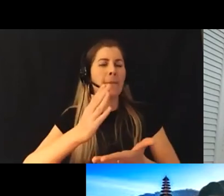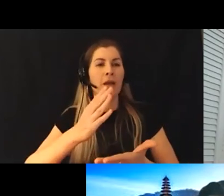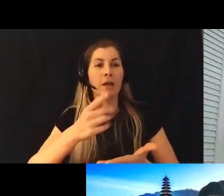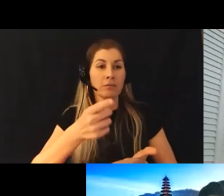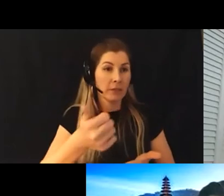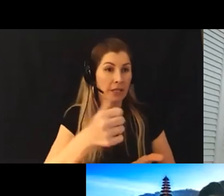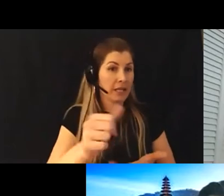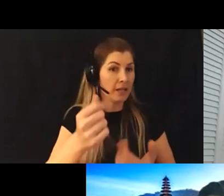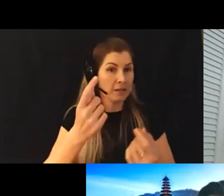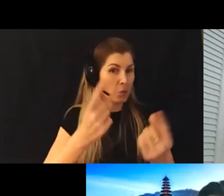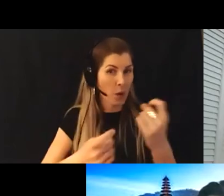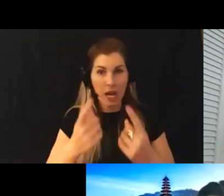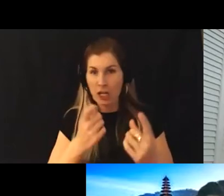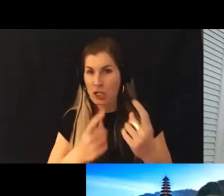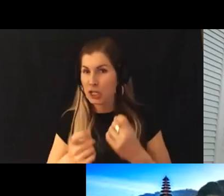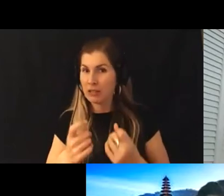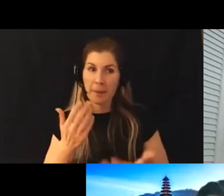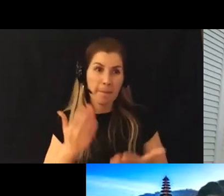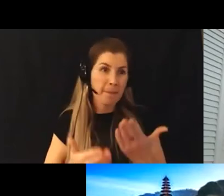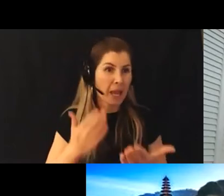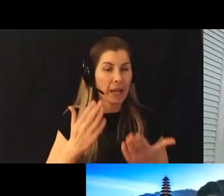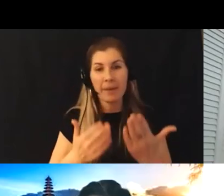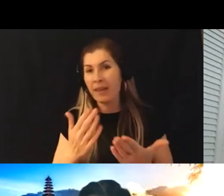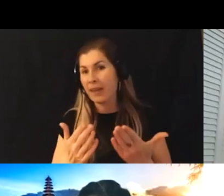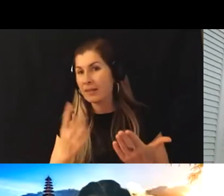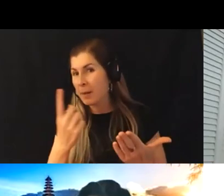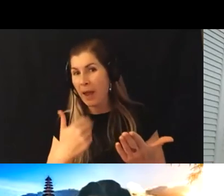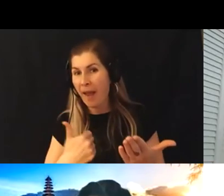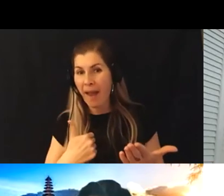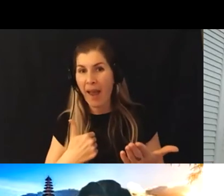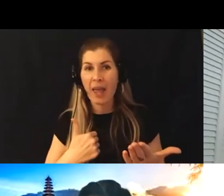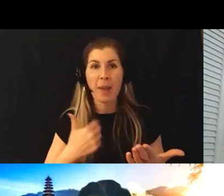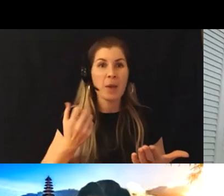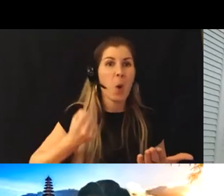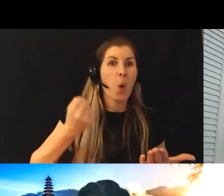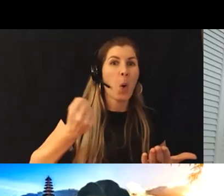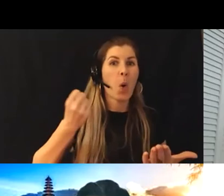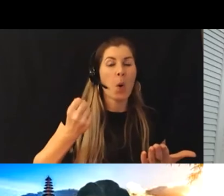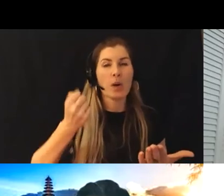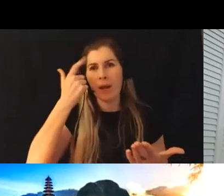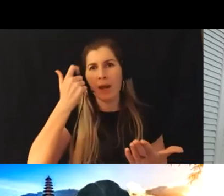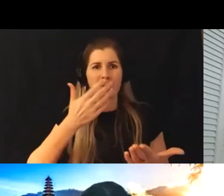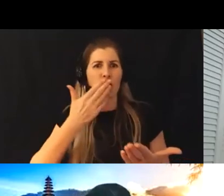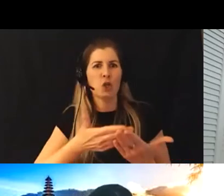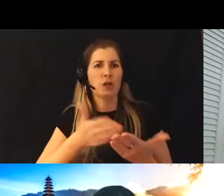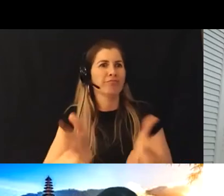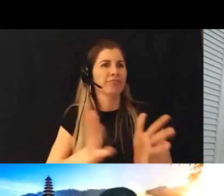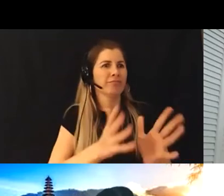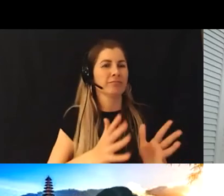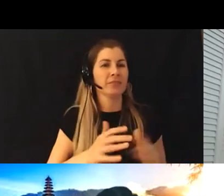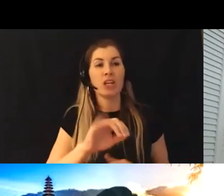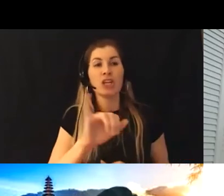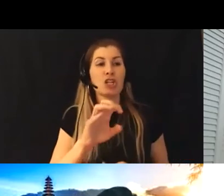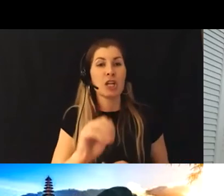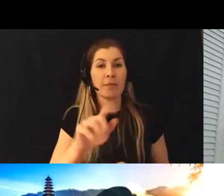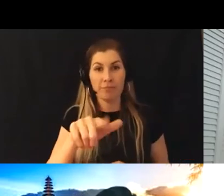any questions that might have floated to the top for anyone that they've been holding because the conversation has been so good. And so Jim, I'll let you